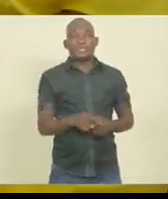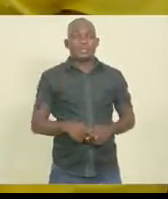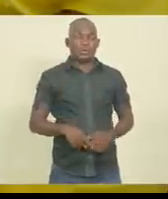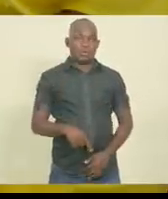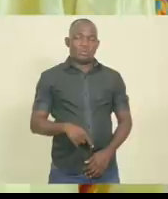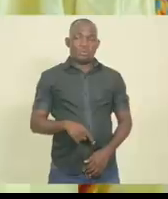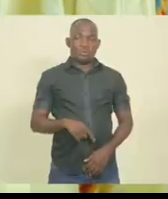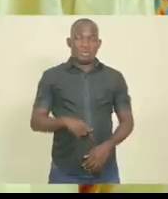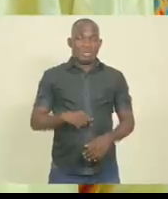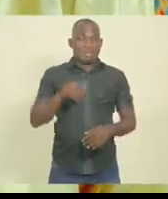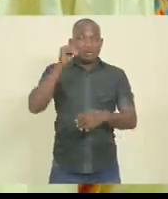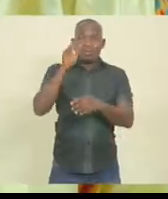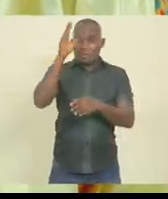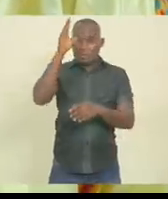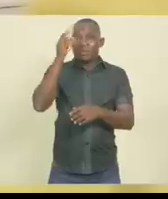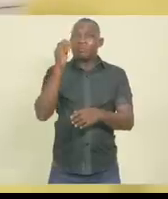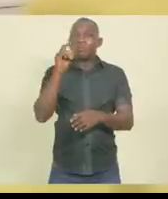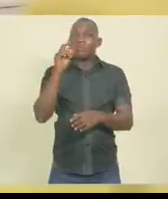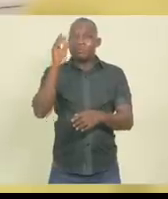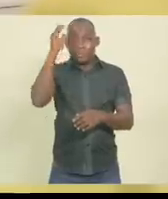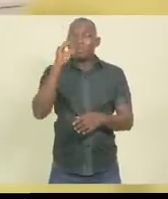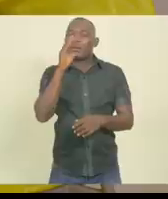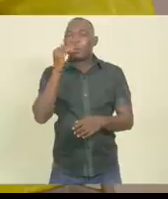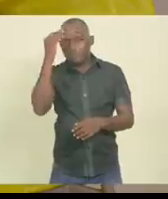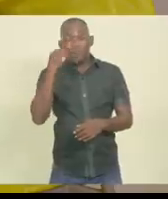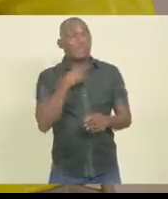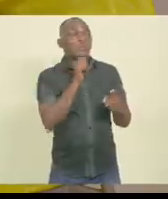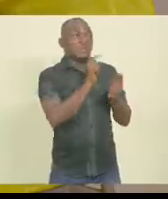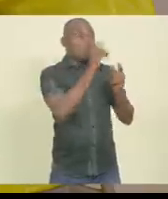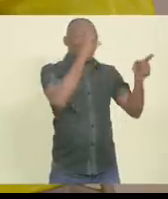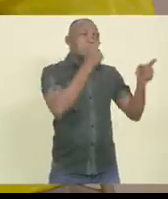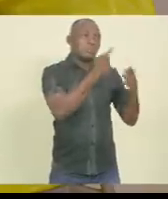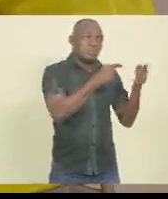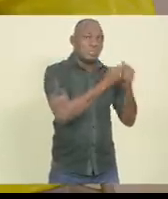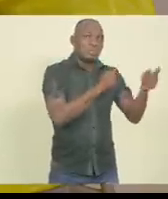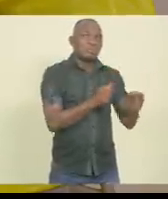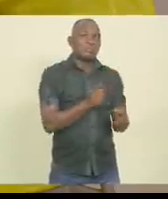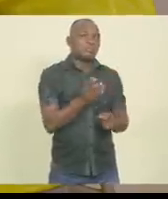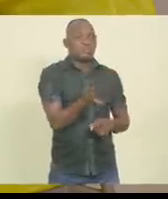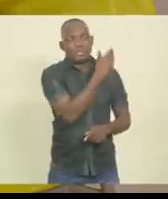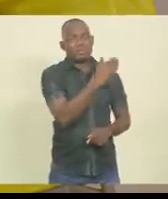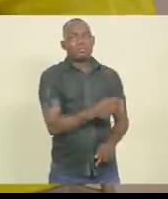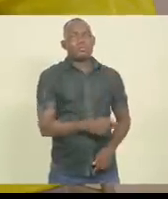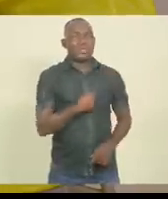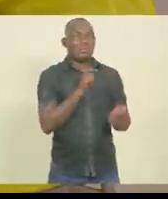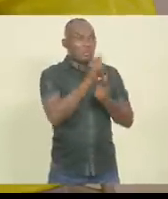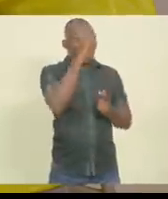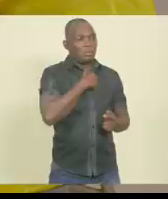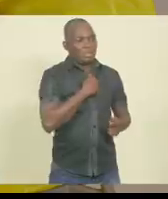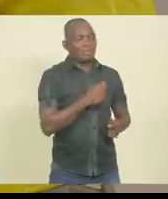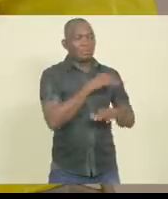to know. If not, she... I said I will talk to the boy. You can leave now. Okay, Ma.